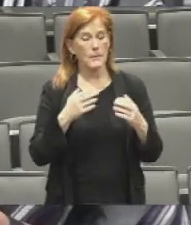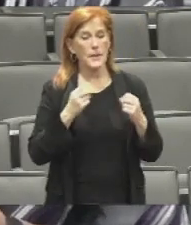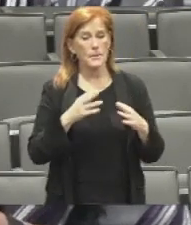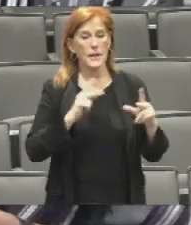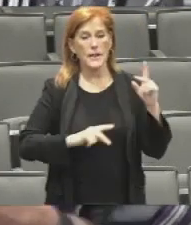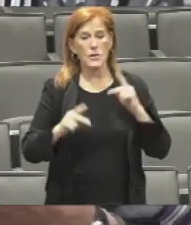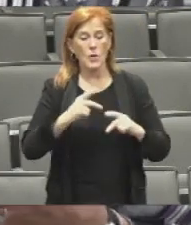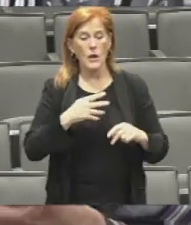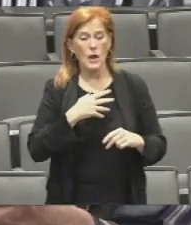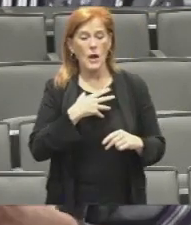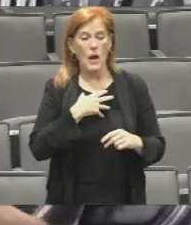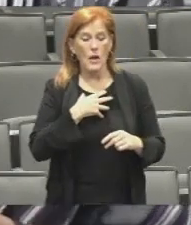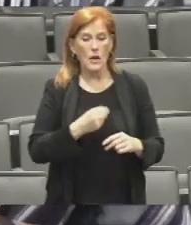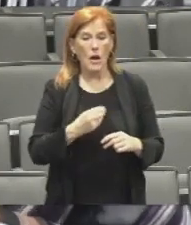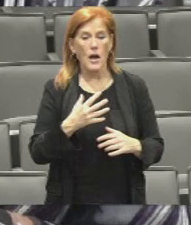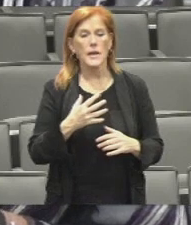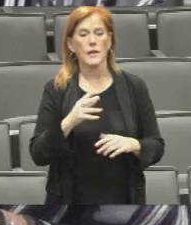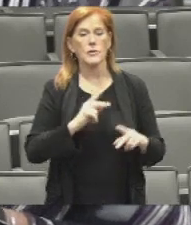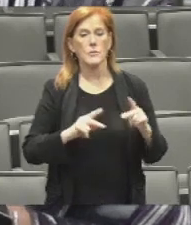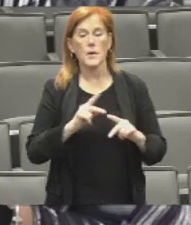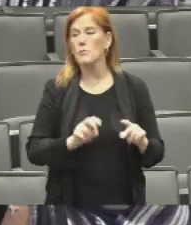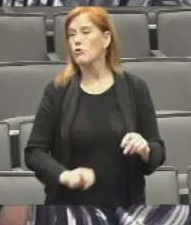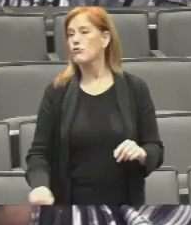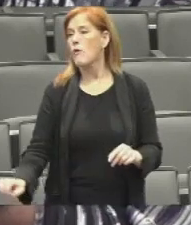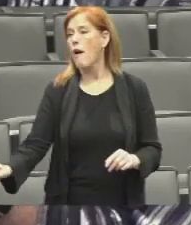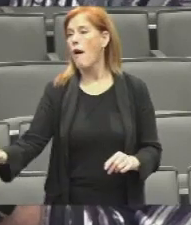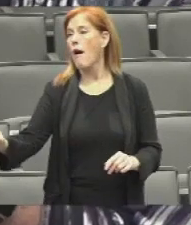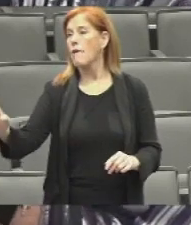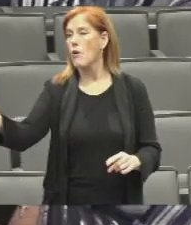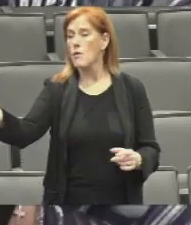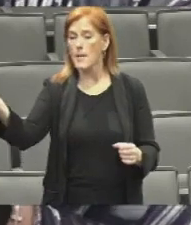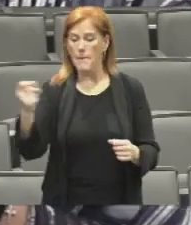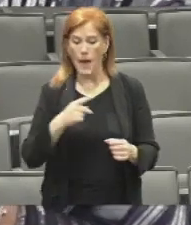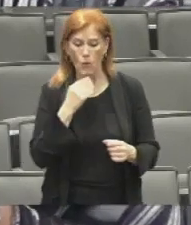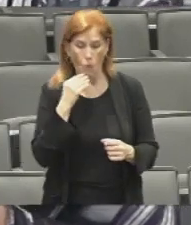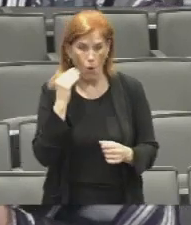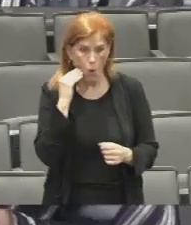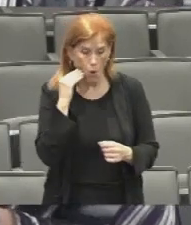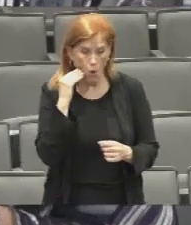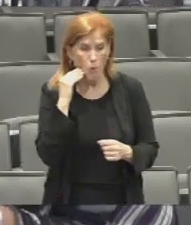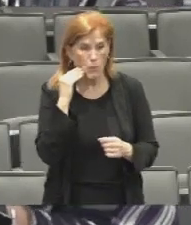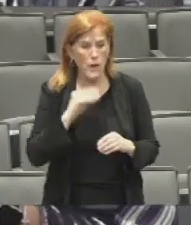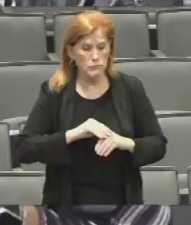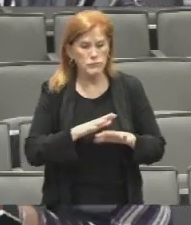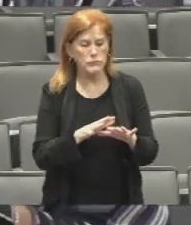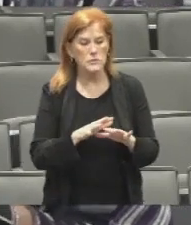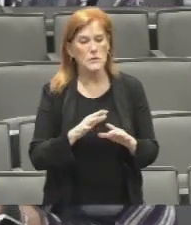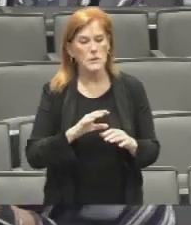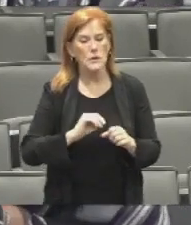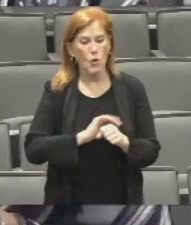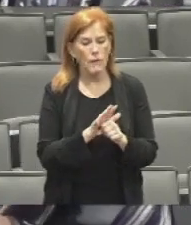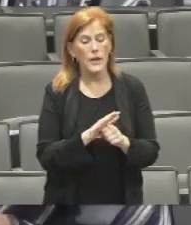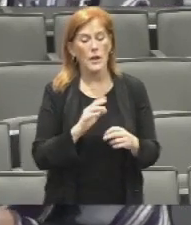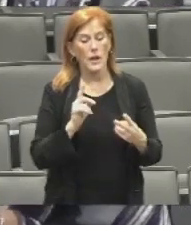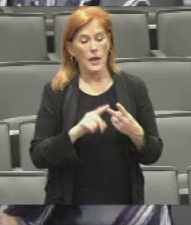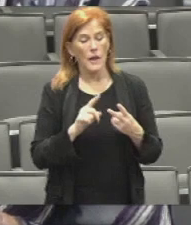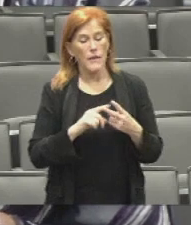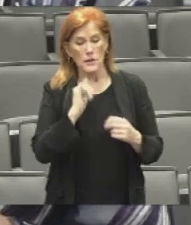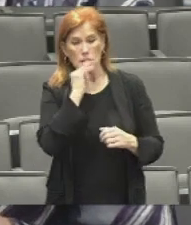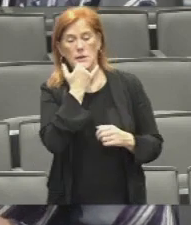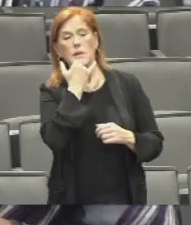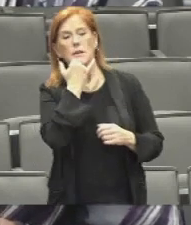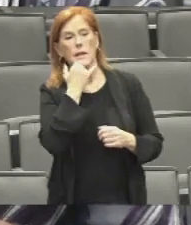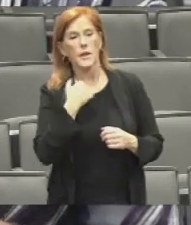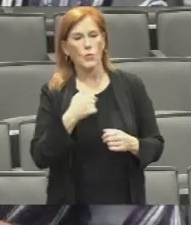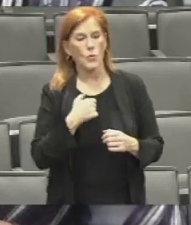were Caucasians, who traveled and came back. The next phase, it seemed to be, we suddenly had outbreaks in